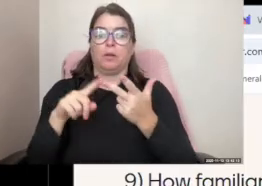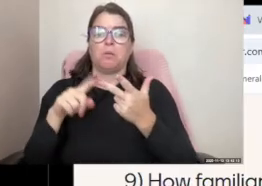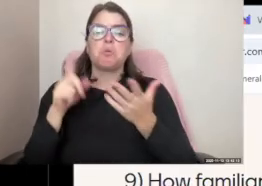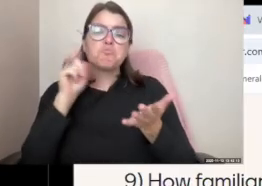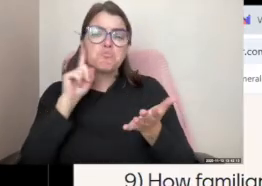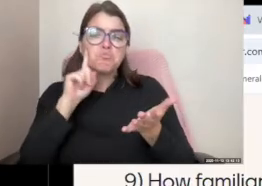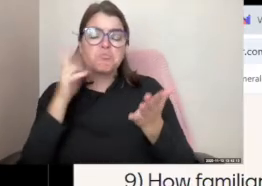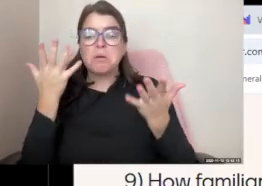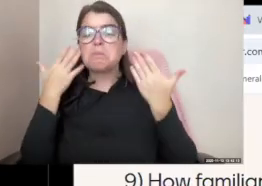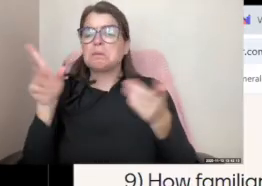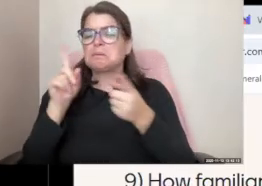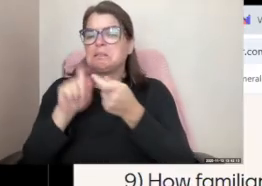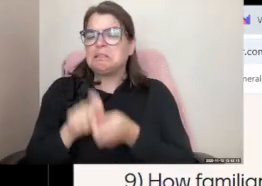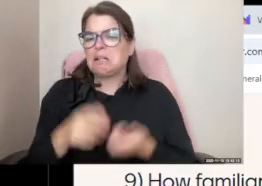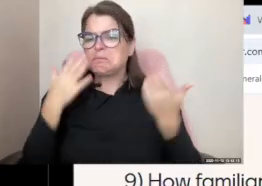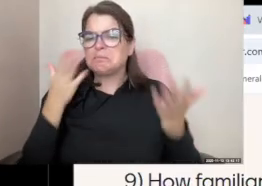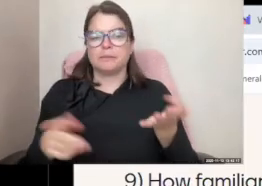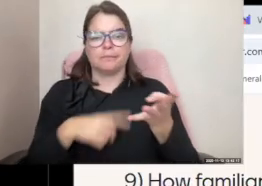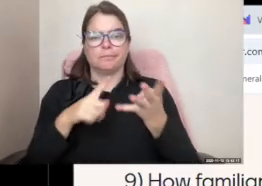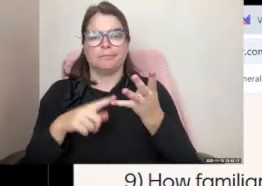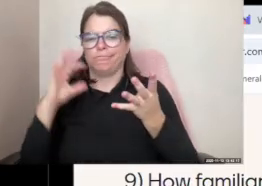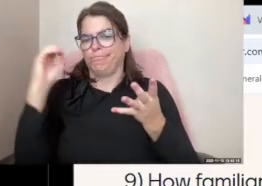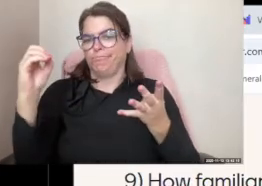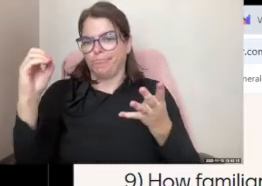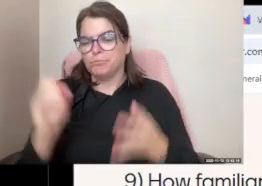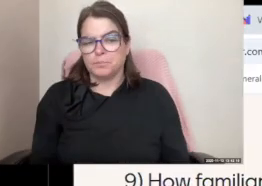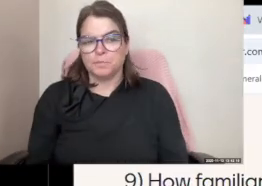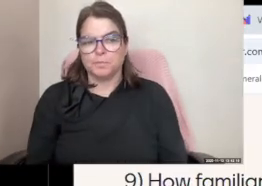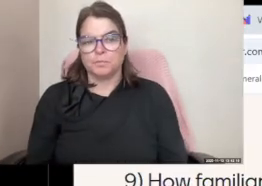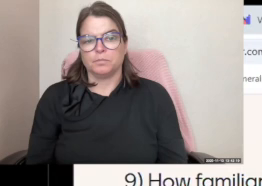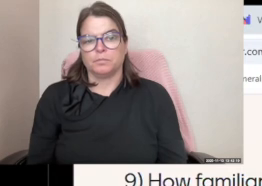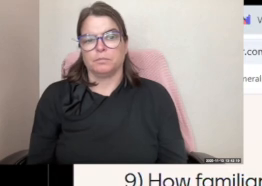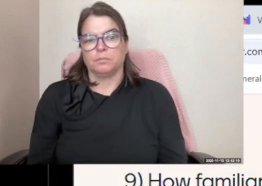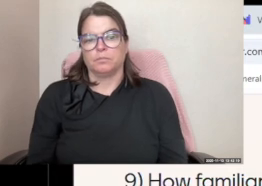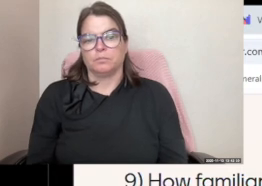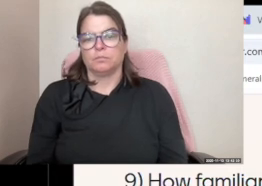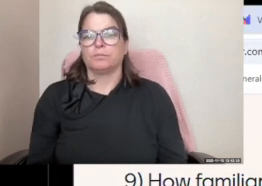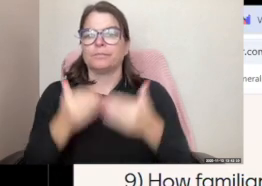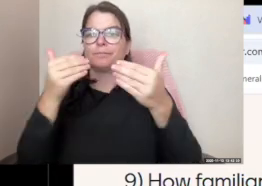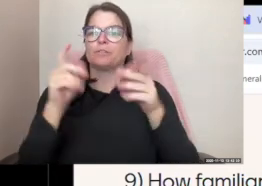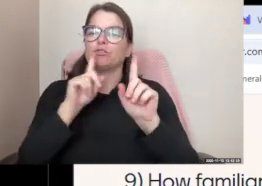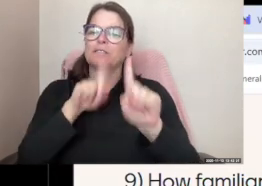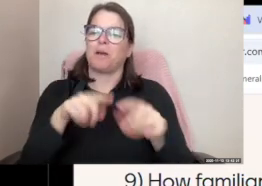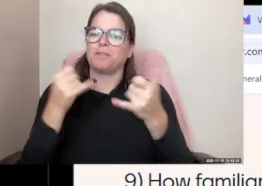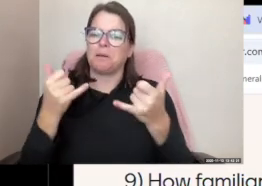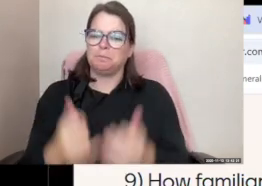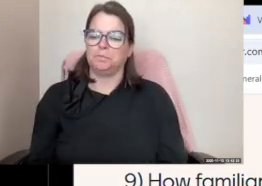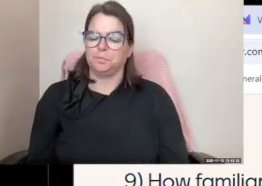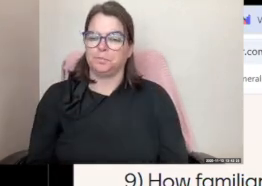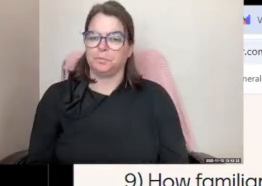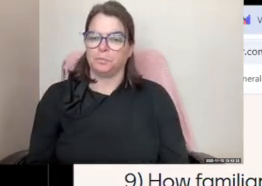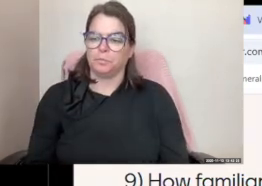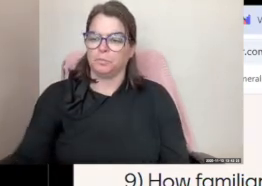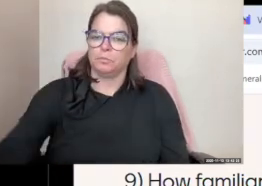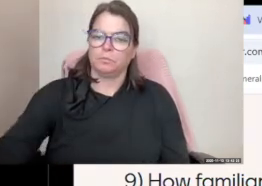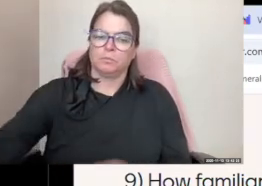one or more of CARB's programs in the past. Somewhat familiar. I am aware, but don't have direct experience with the programs. Heard